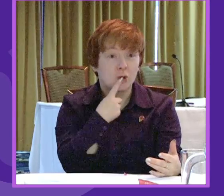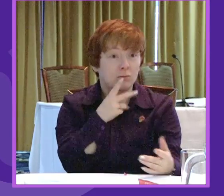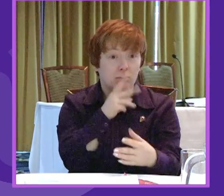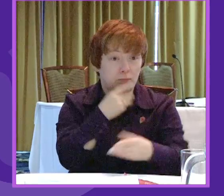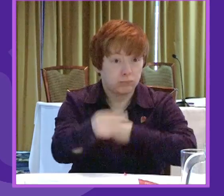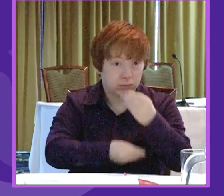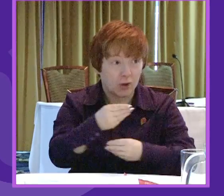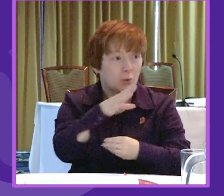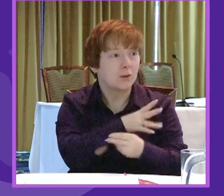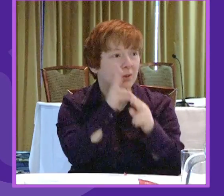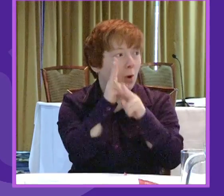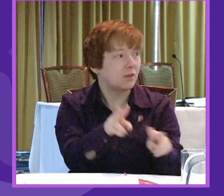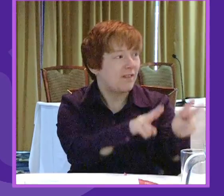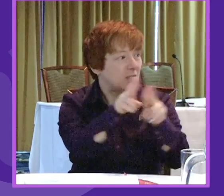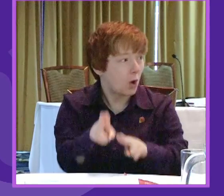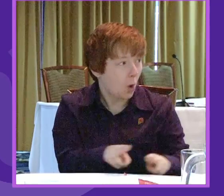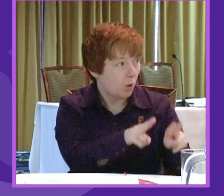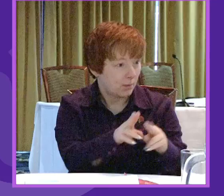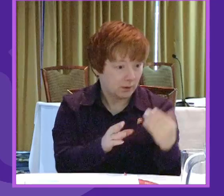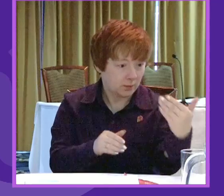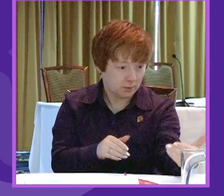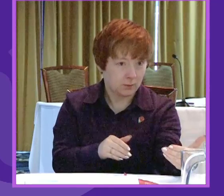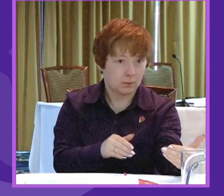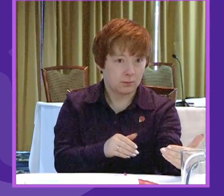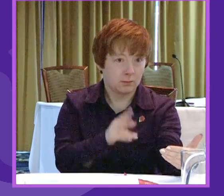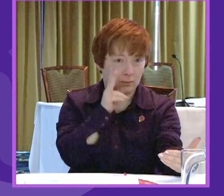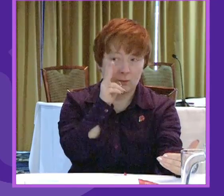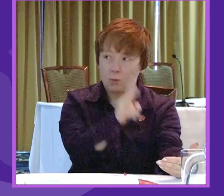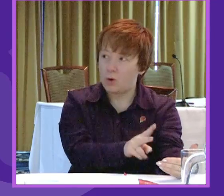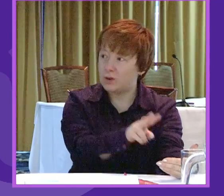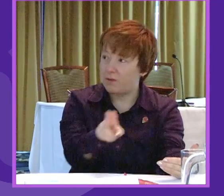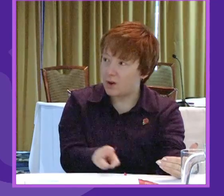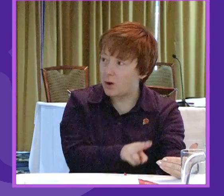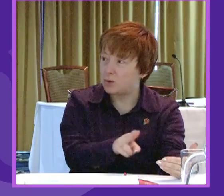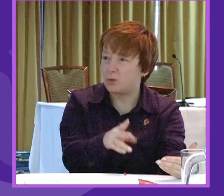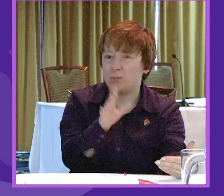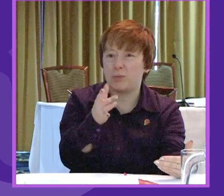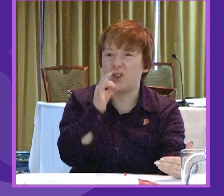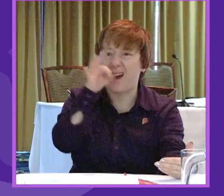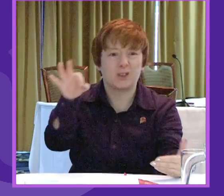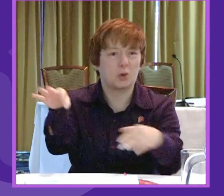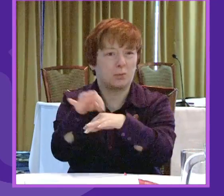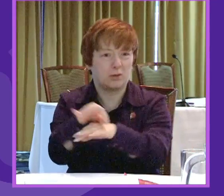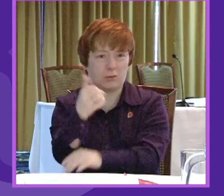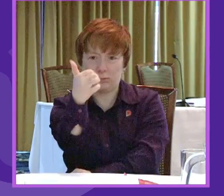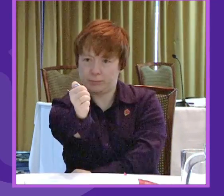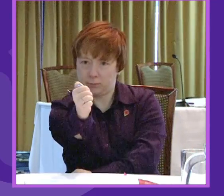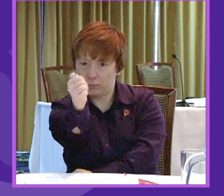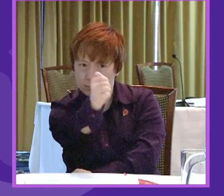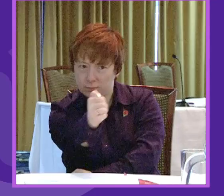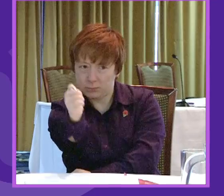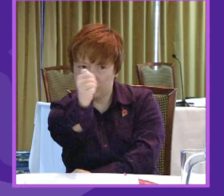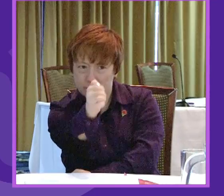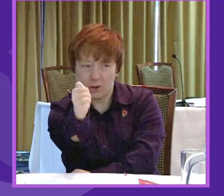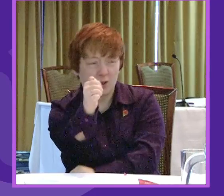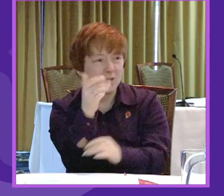she just couldn't speak, but she wanted me to see a video, which was a video of her with her son. So she must have asked her husband, I think,